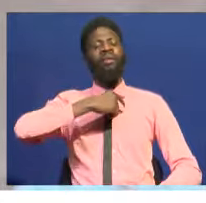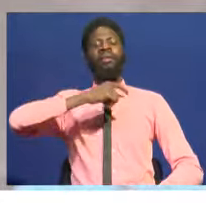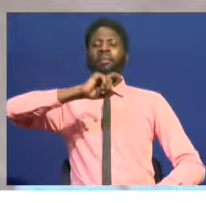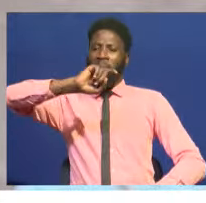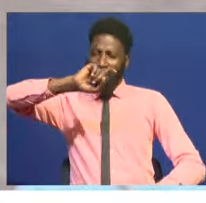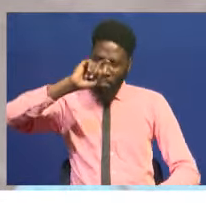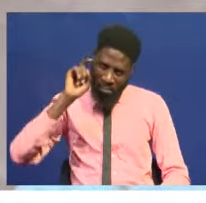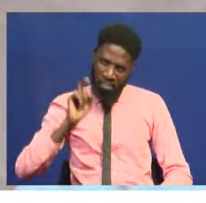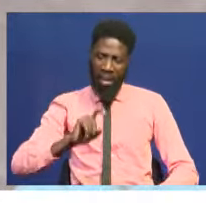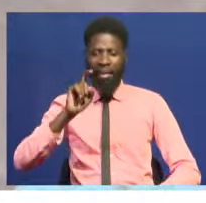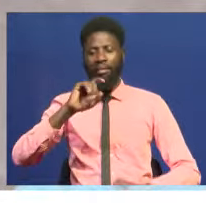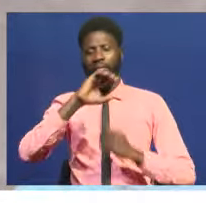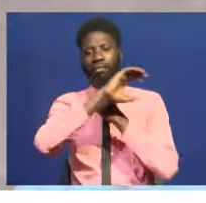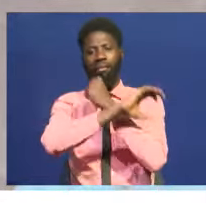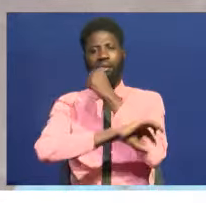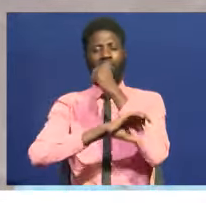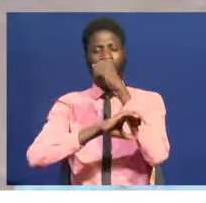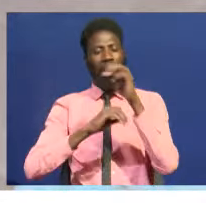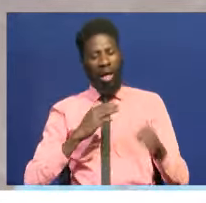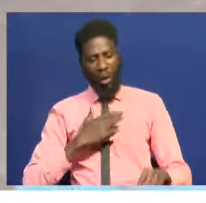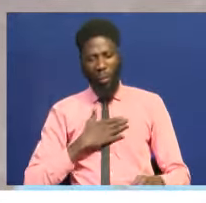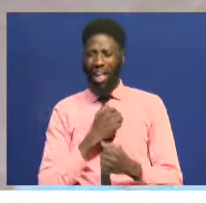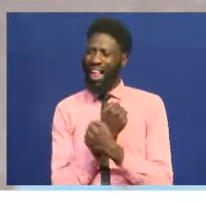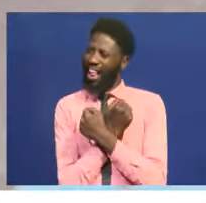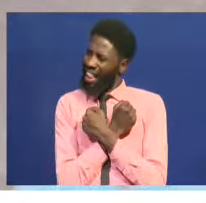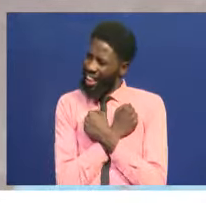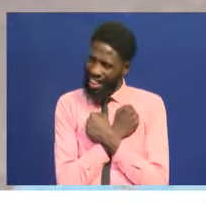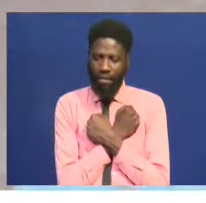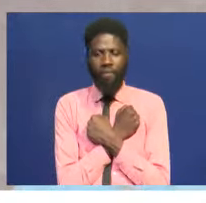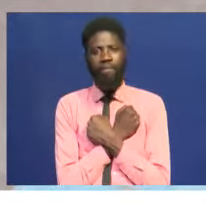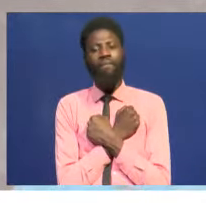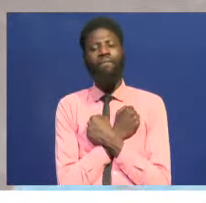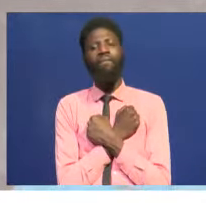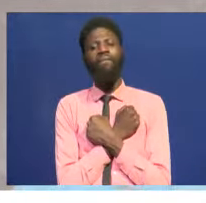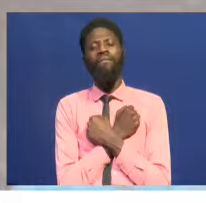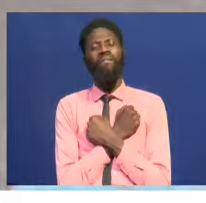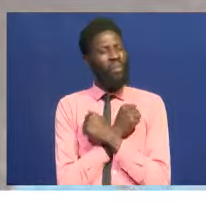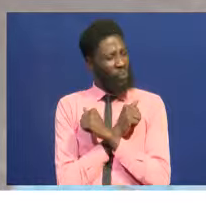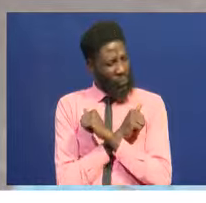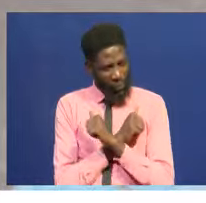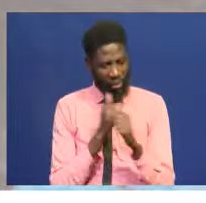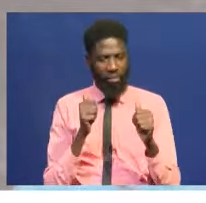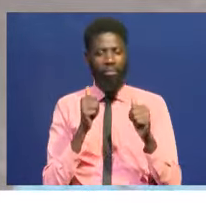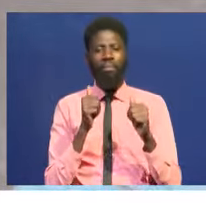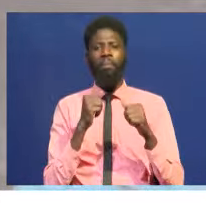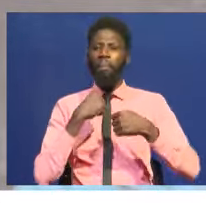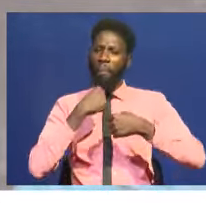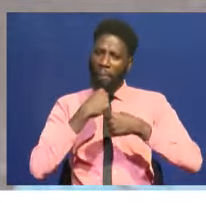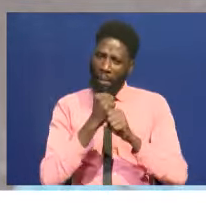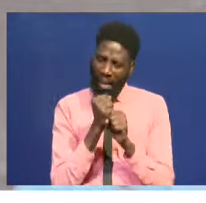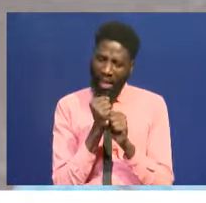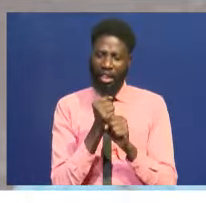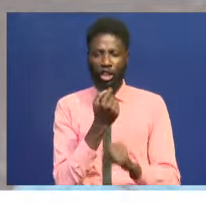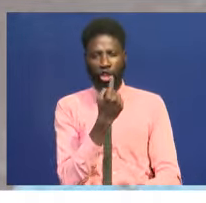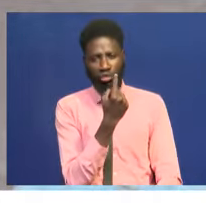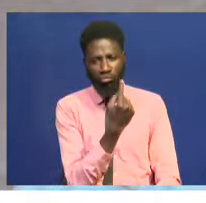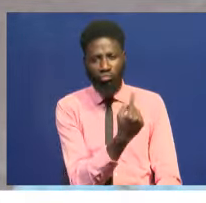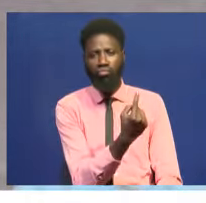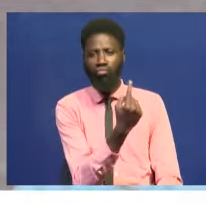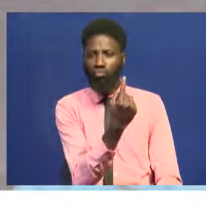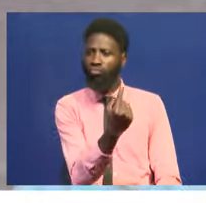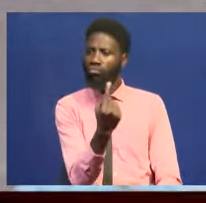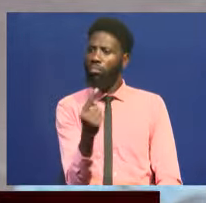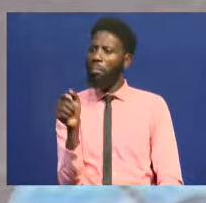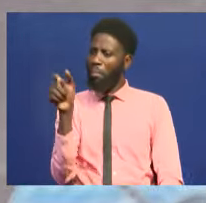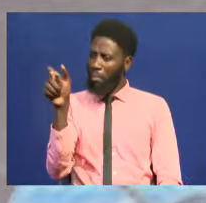enough to be able, each and every one of us, to do their best